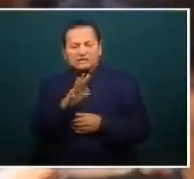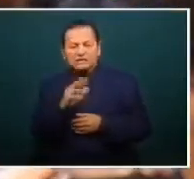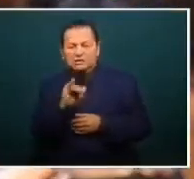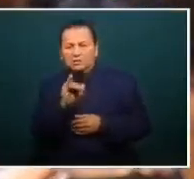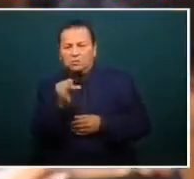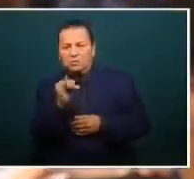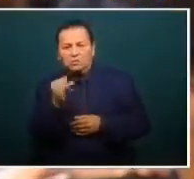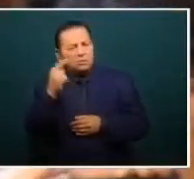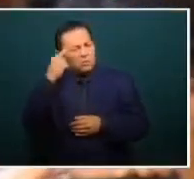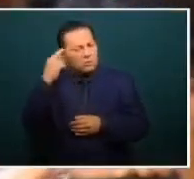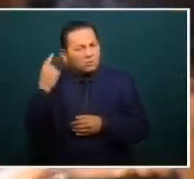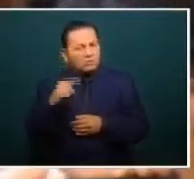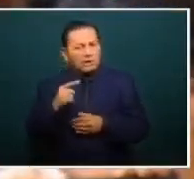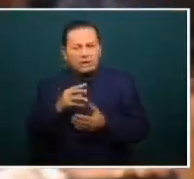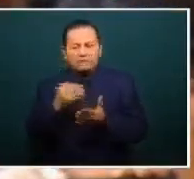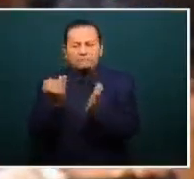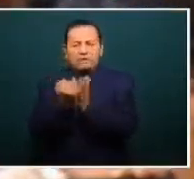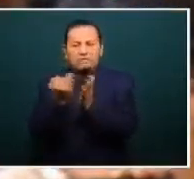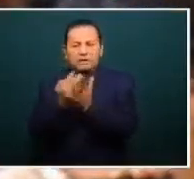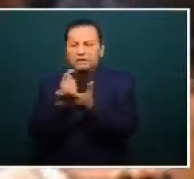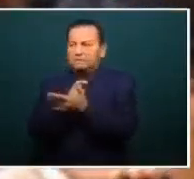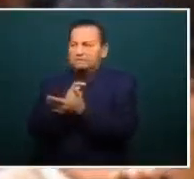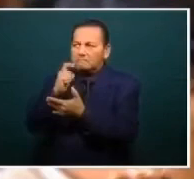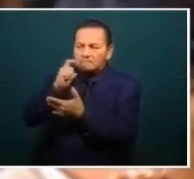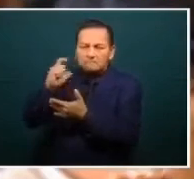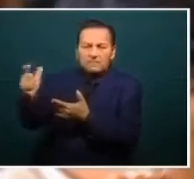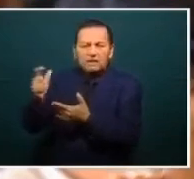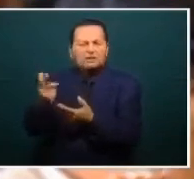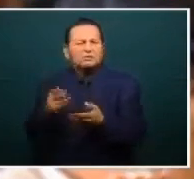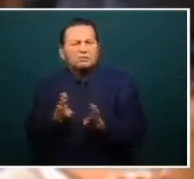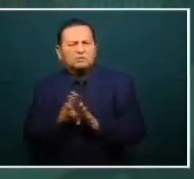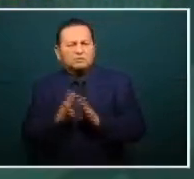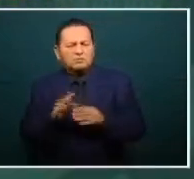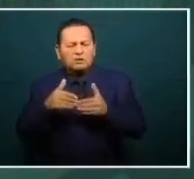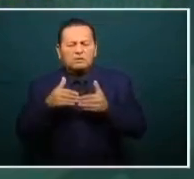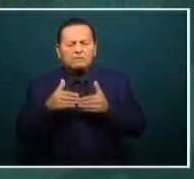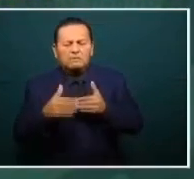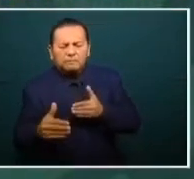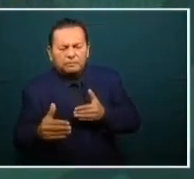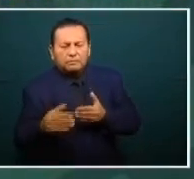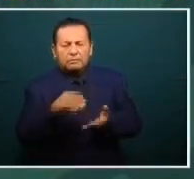So he said 10th of June so they could